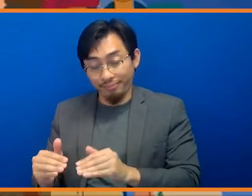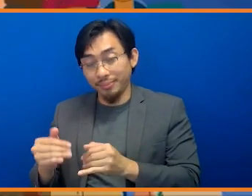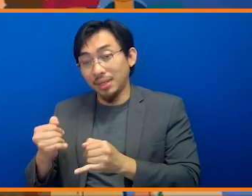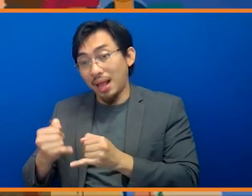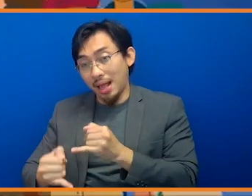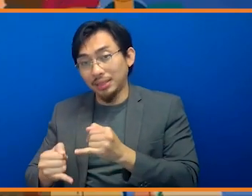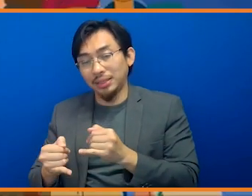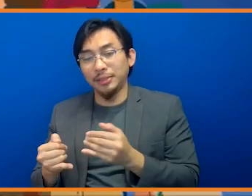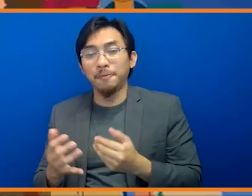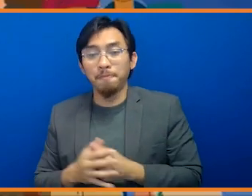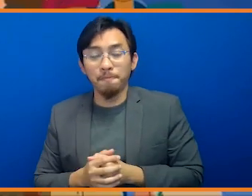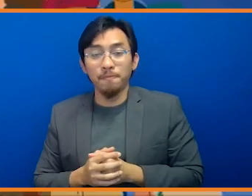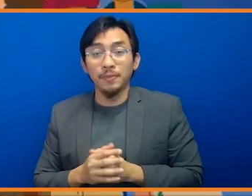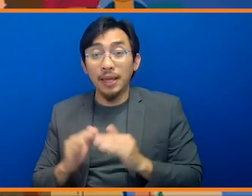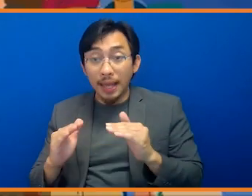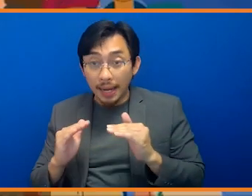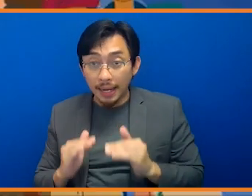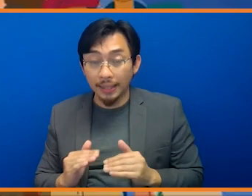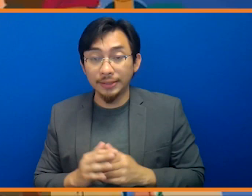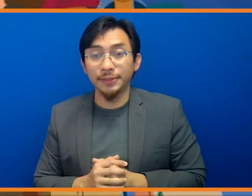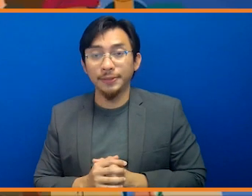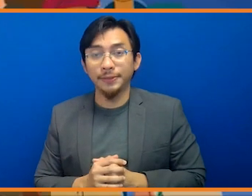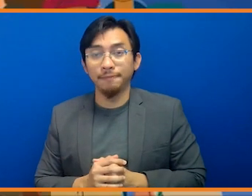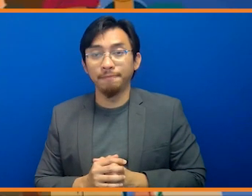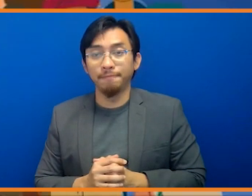process. Next, please.